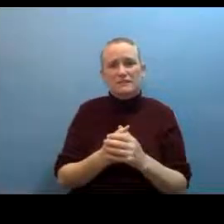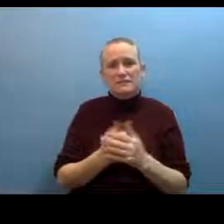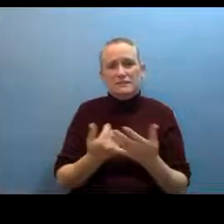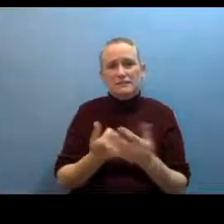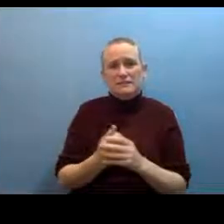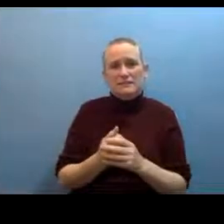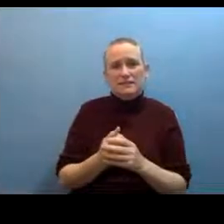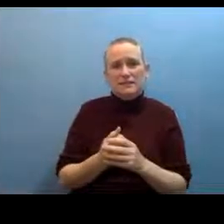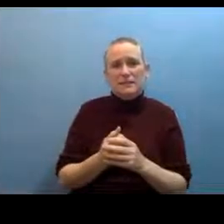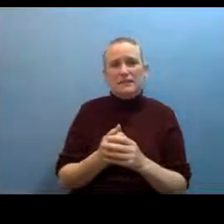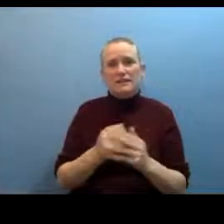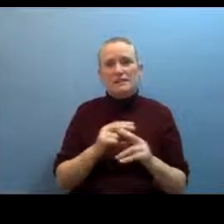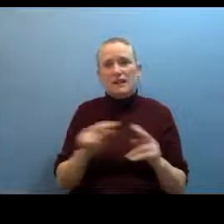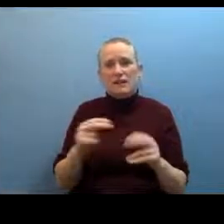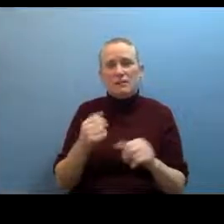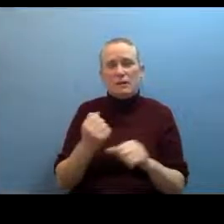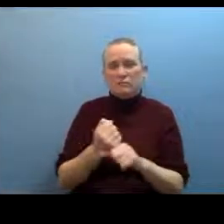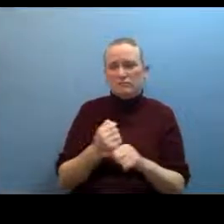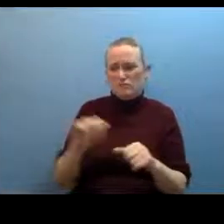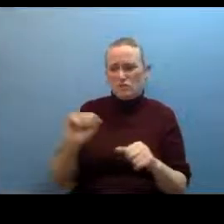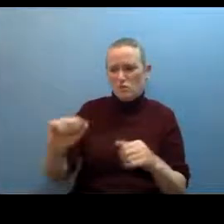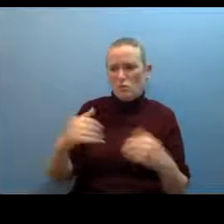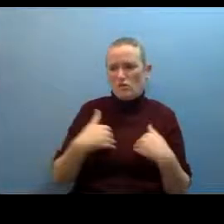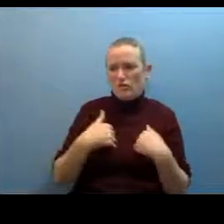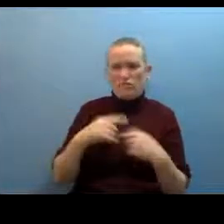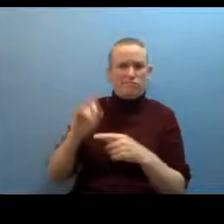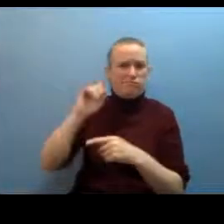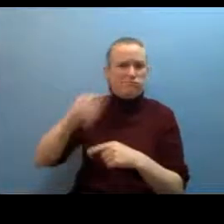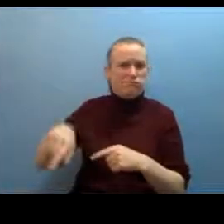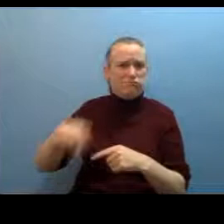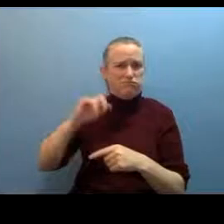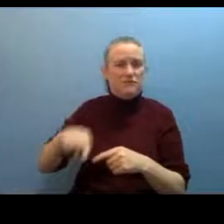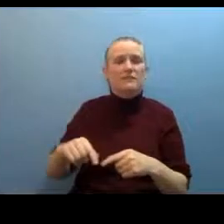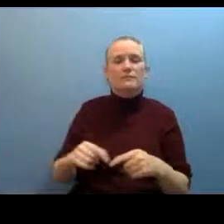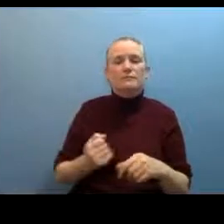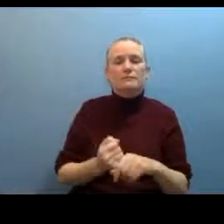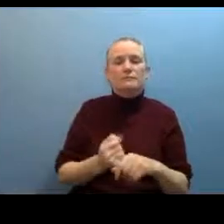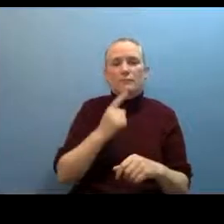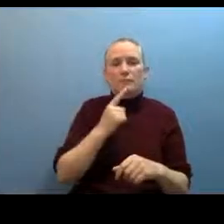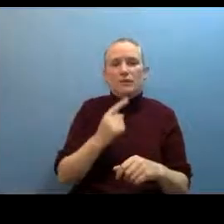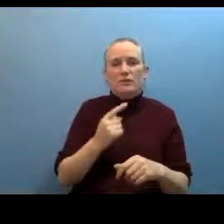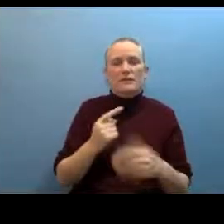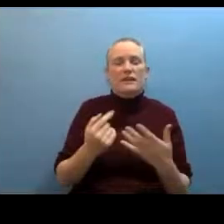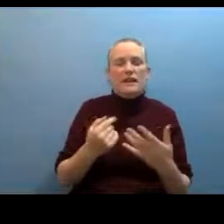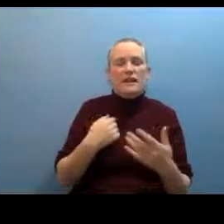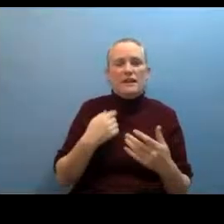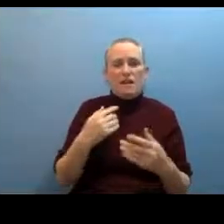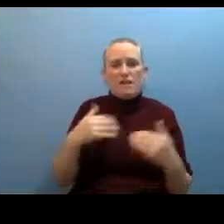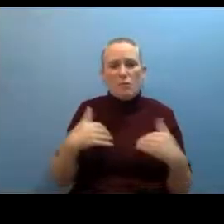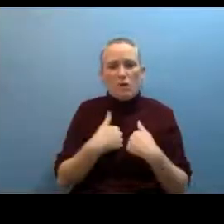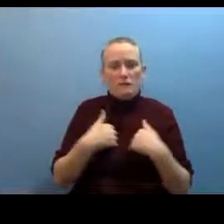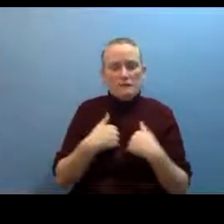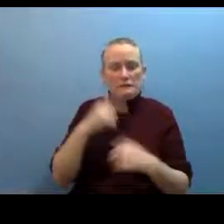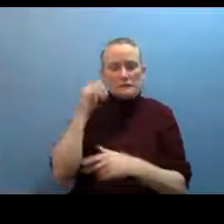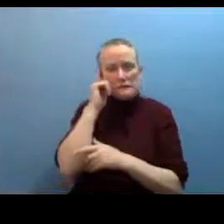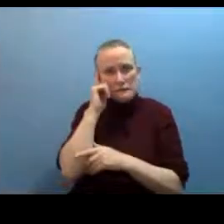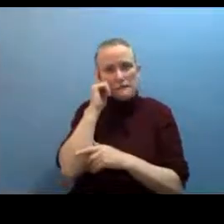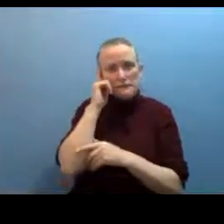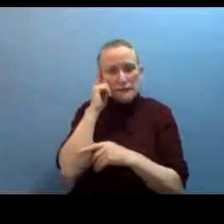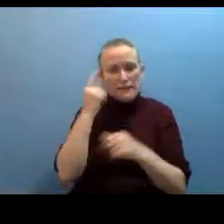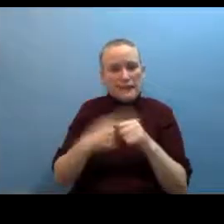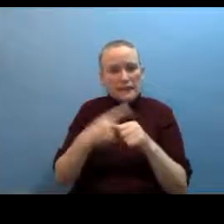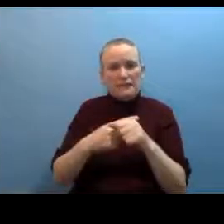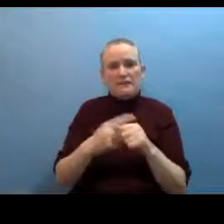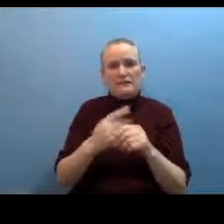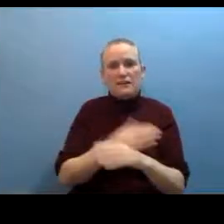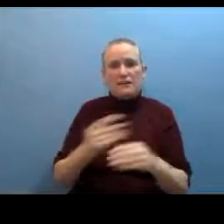worry quickly, but it is a way of dealing with a worry that might be going around and around and around in your head. So you'd start off at the very top and